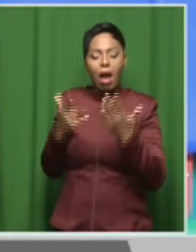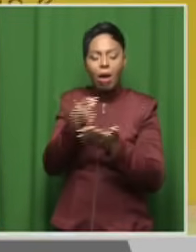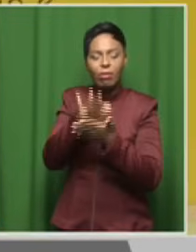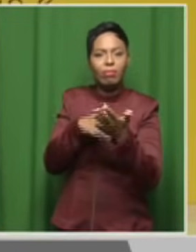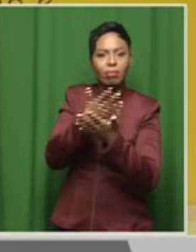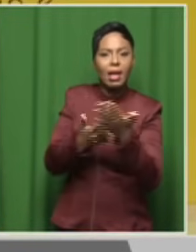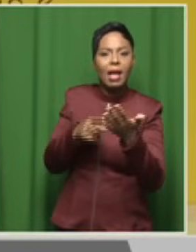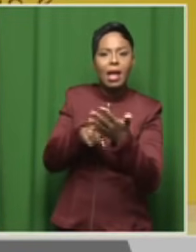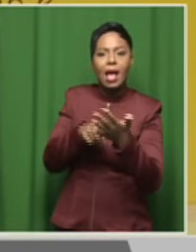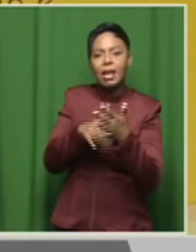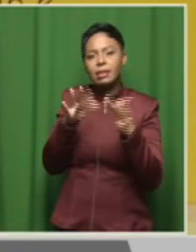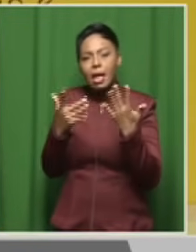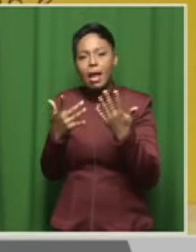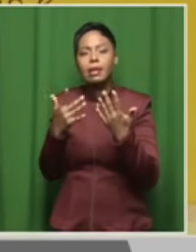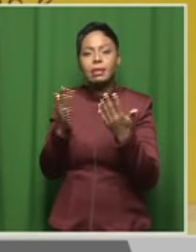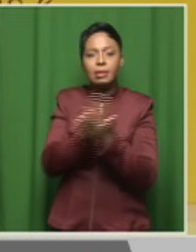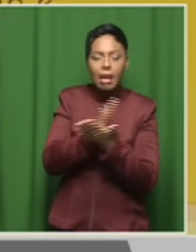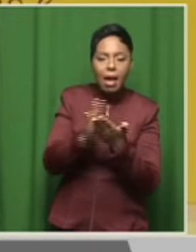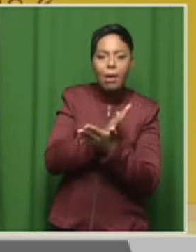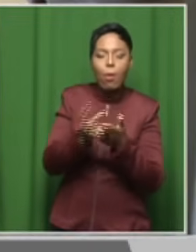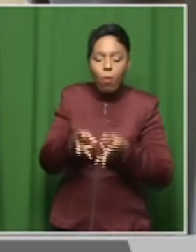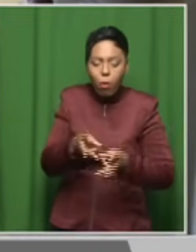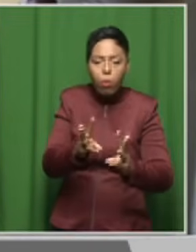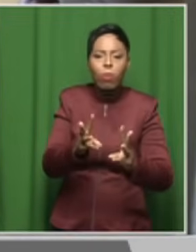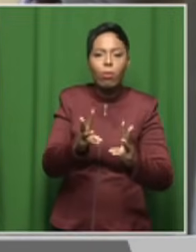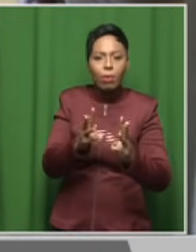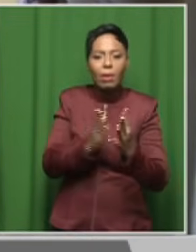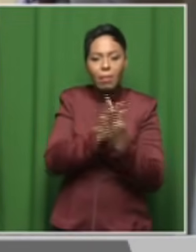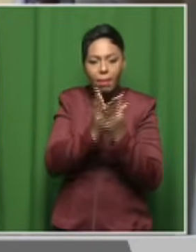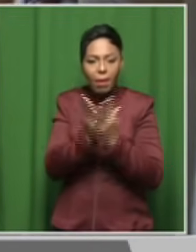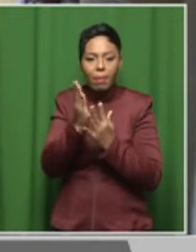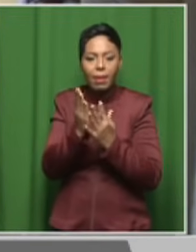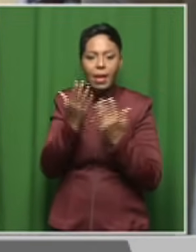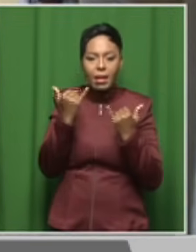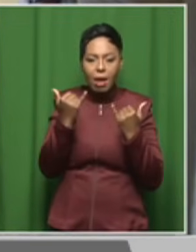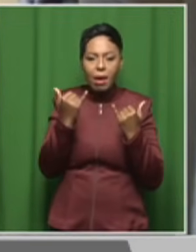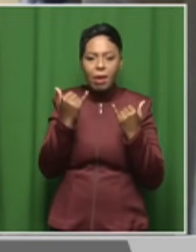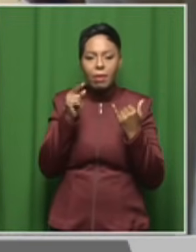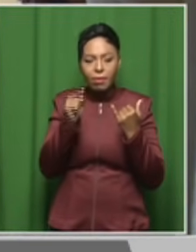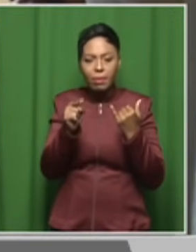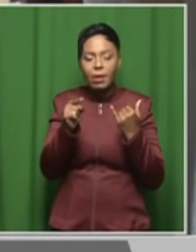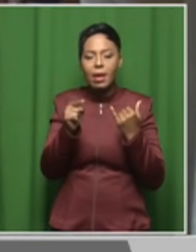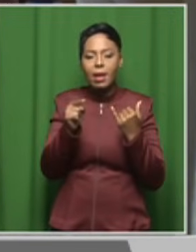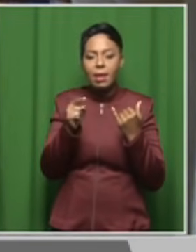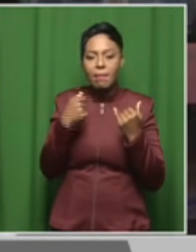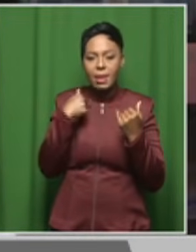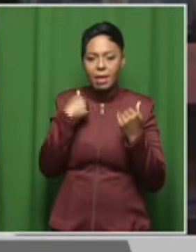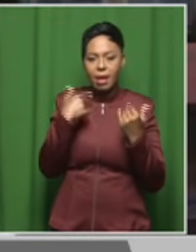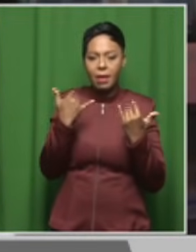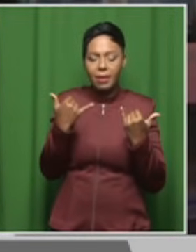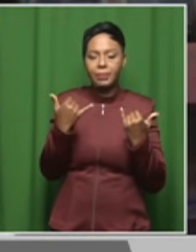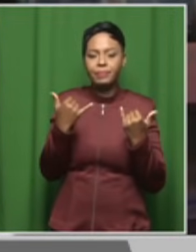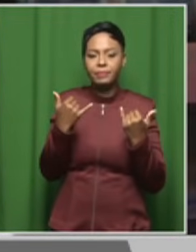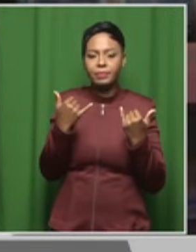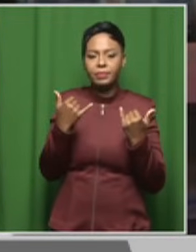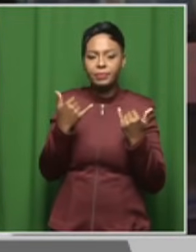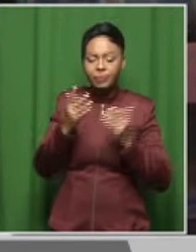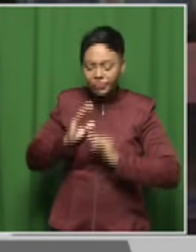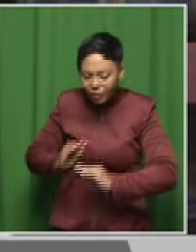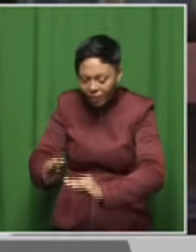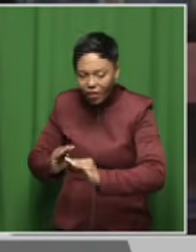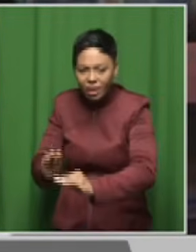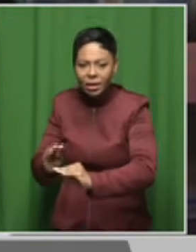some of there's the one that actually caught my attention, where you need to teach